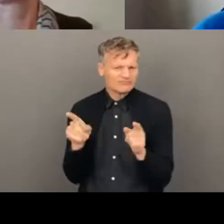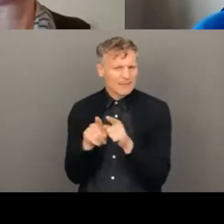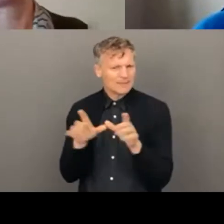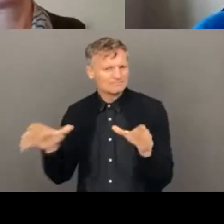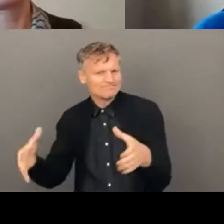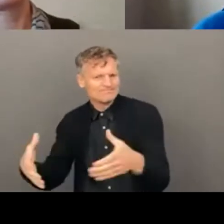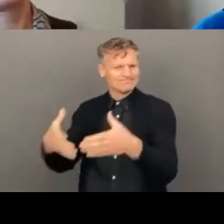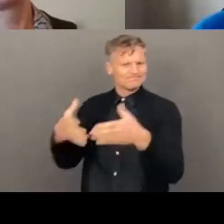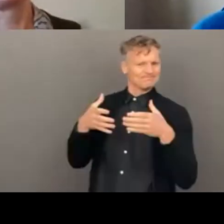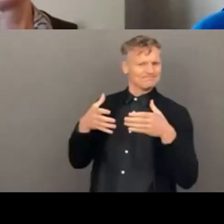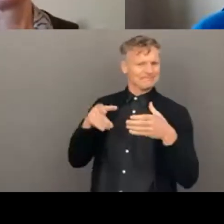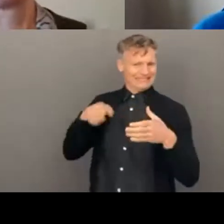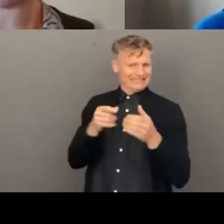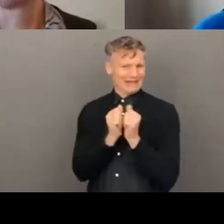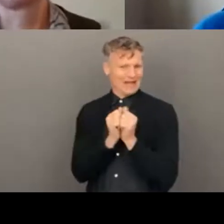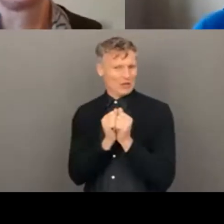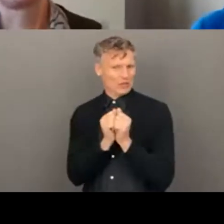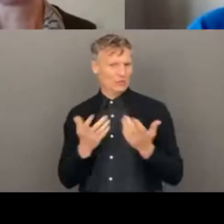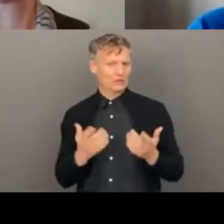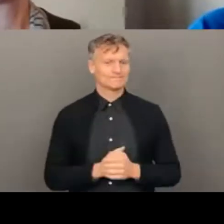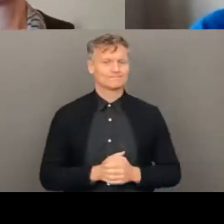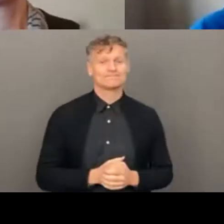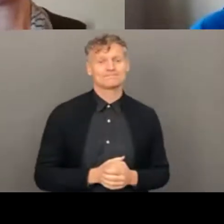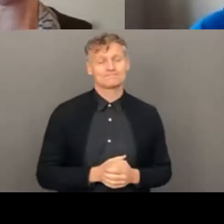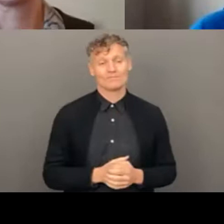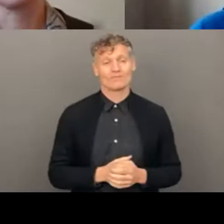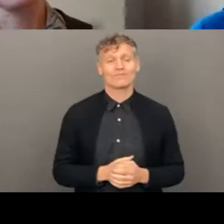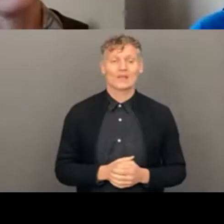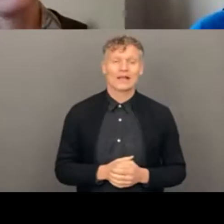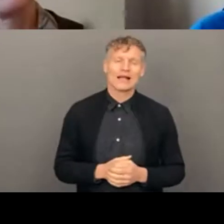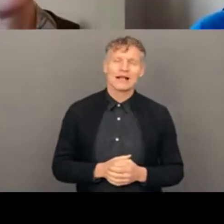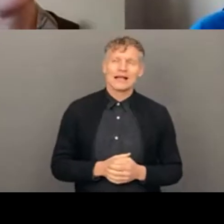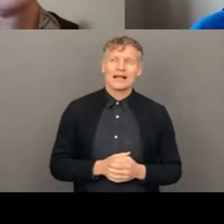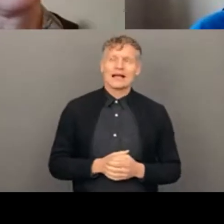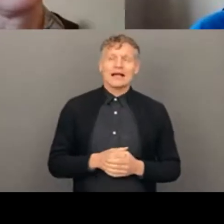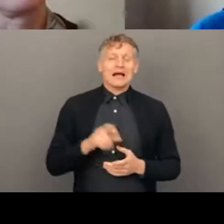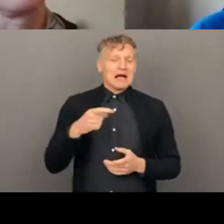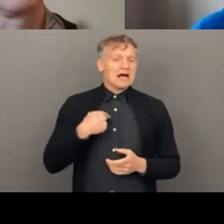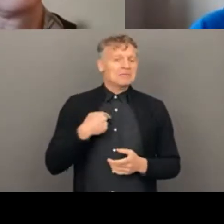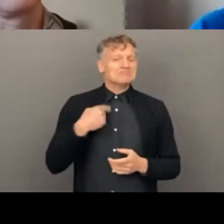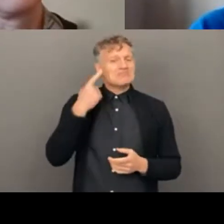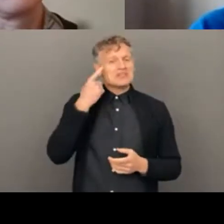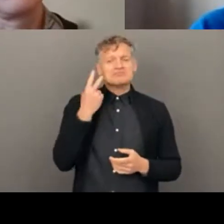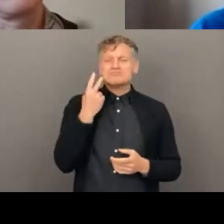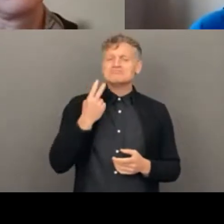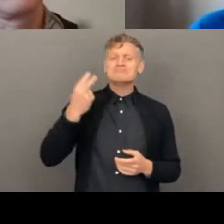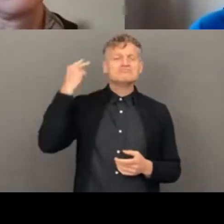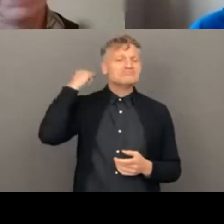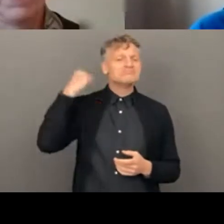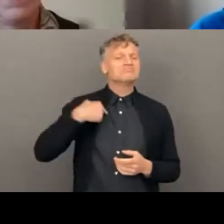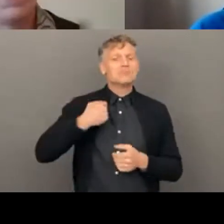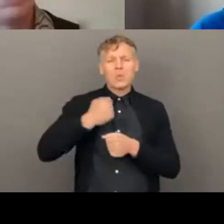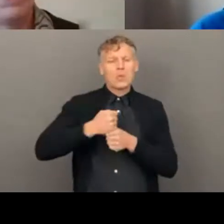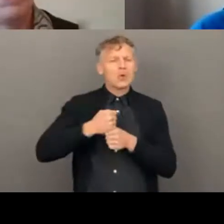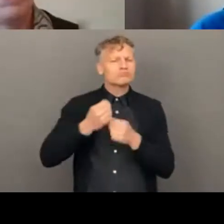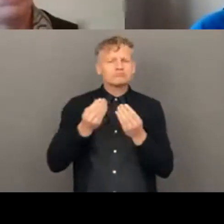And if I share a confession, I think back over my years working in the sector of humanitarian